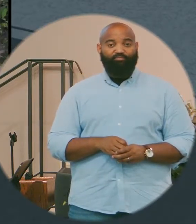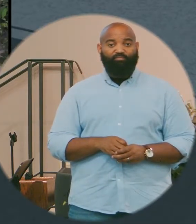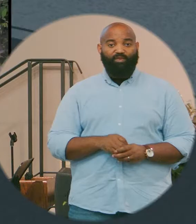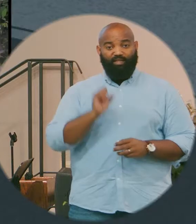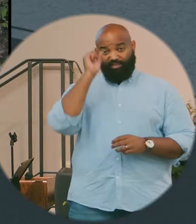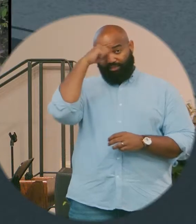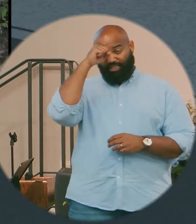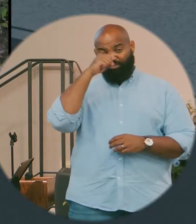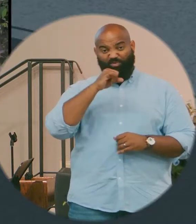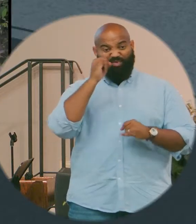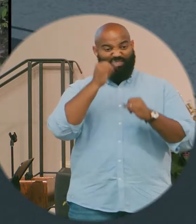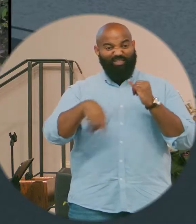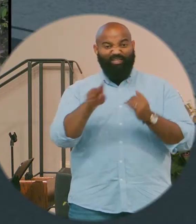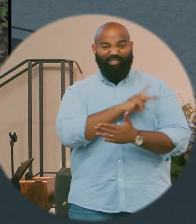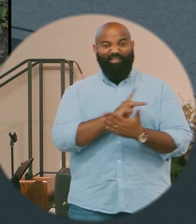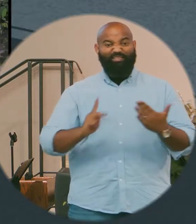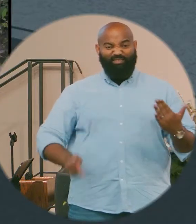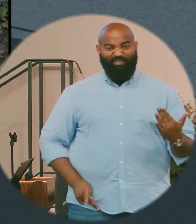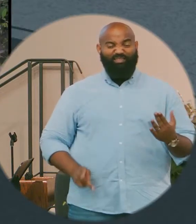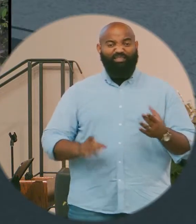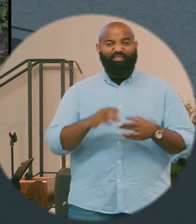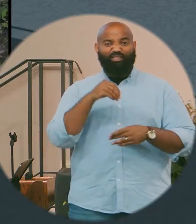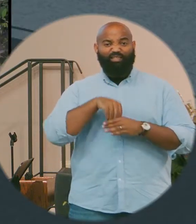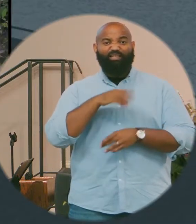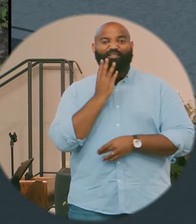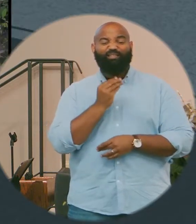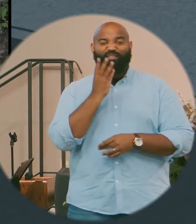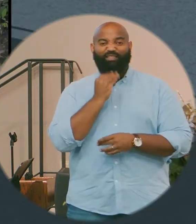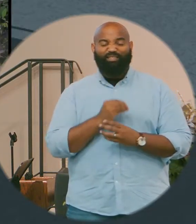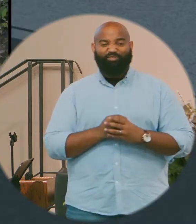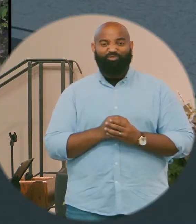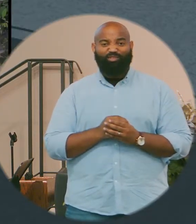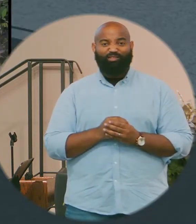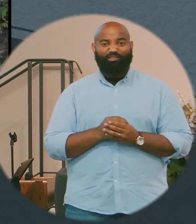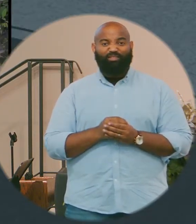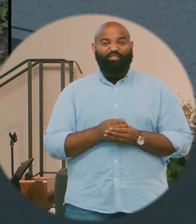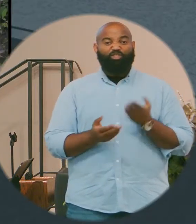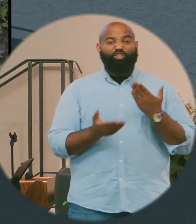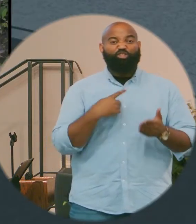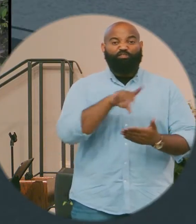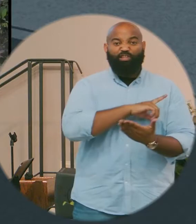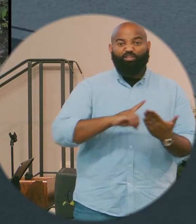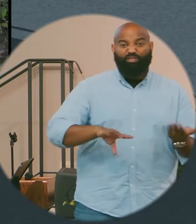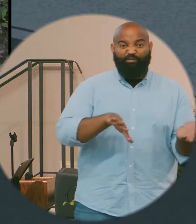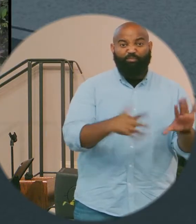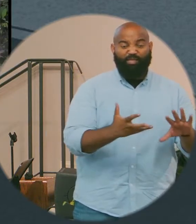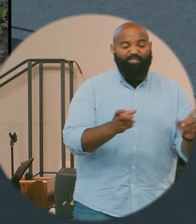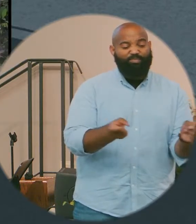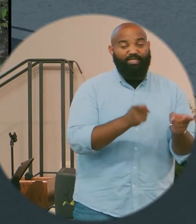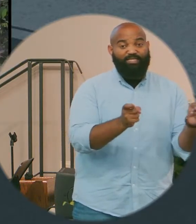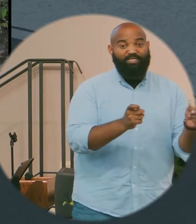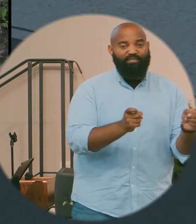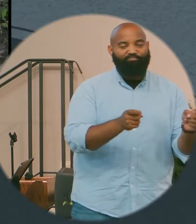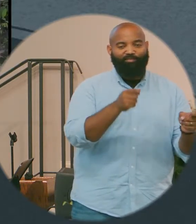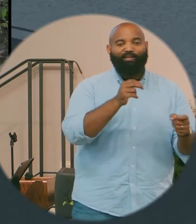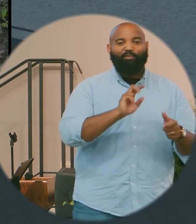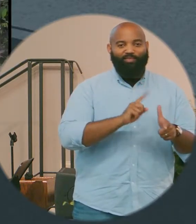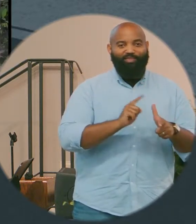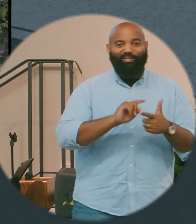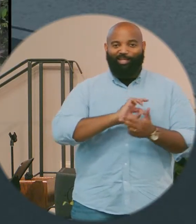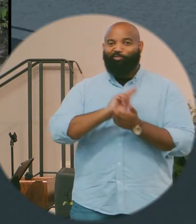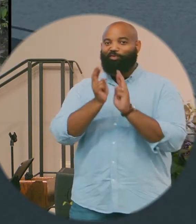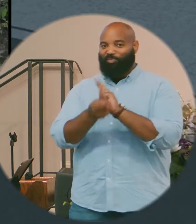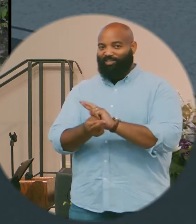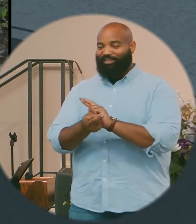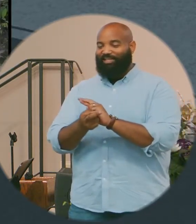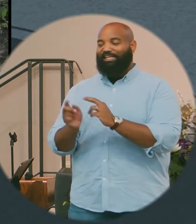they split. What I'm trying to say is that something great came out of David's determination to be clean. The Lord is saying, I ain't expect you to do